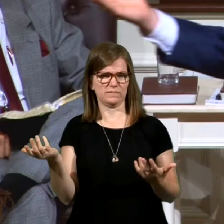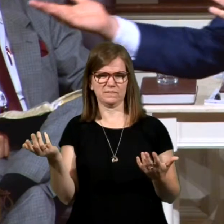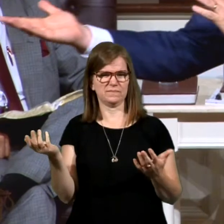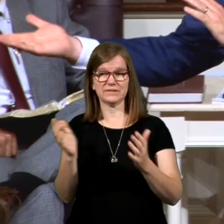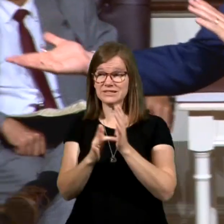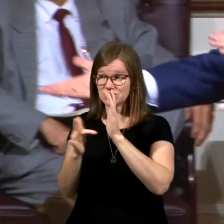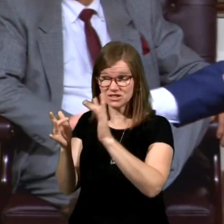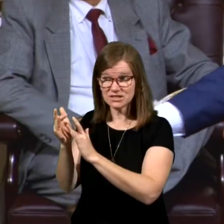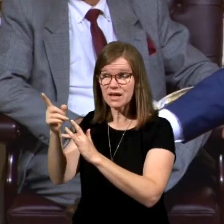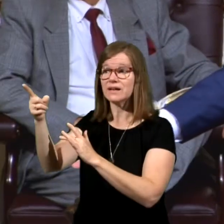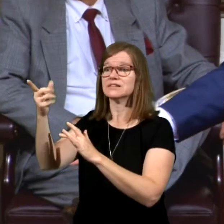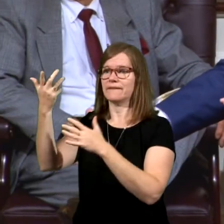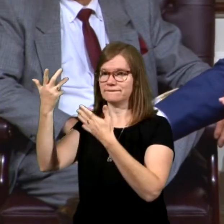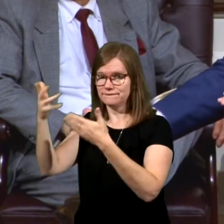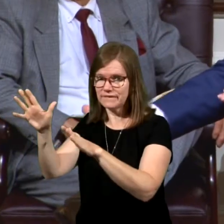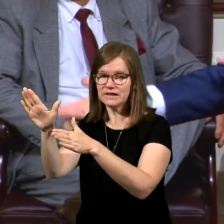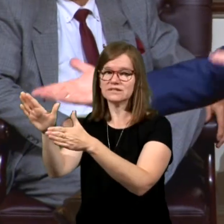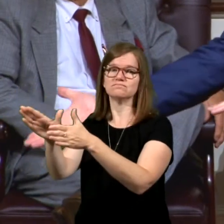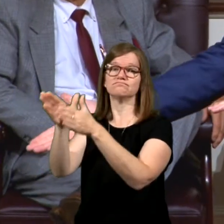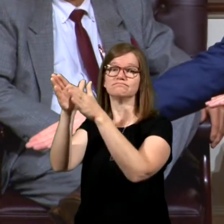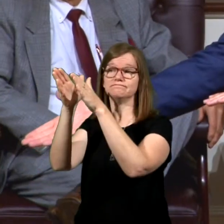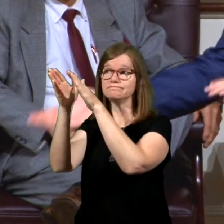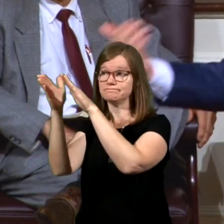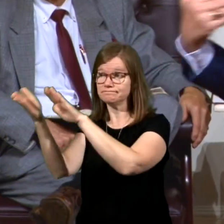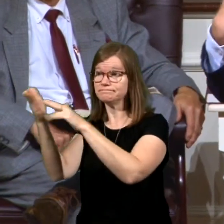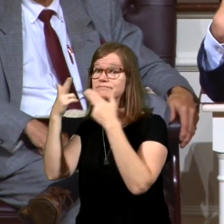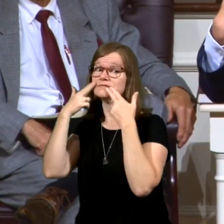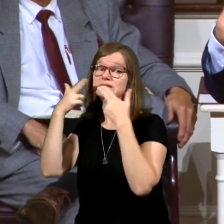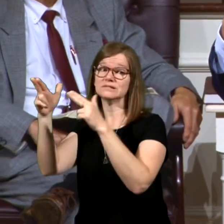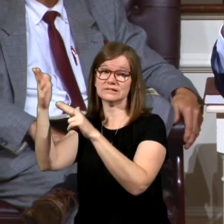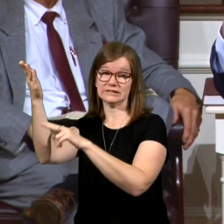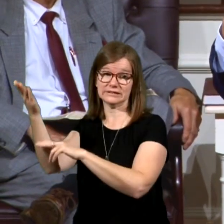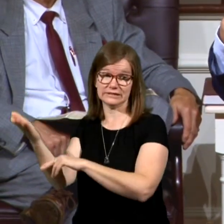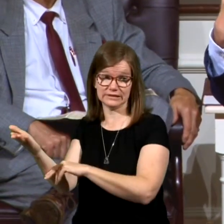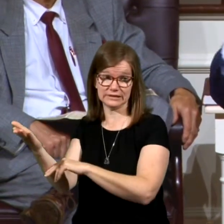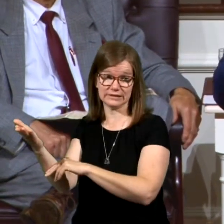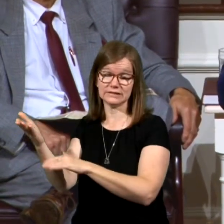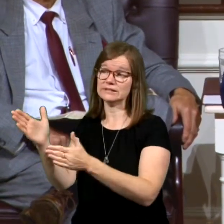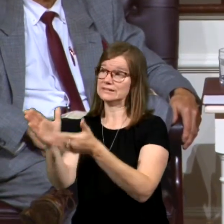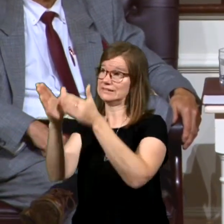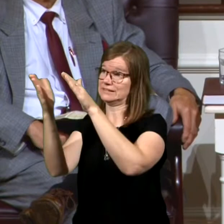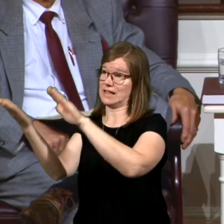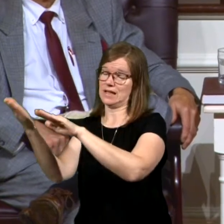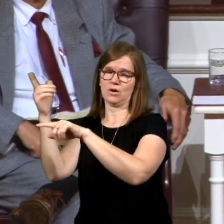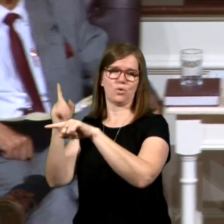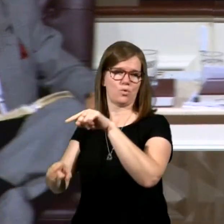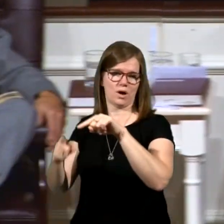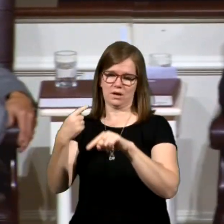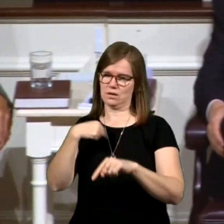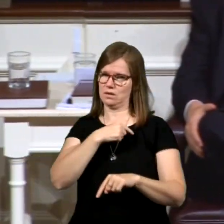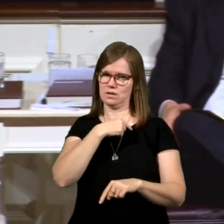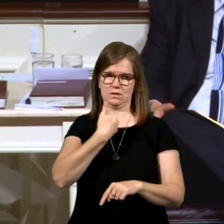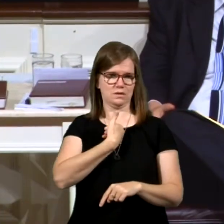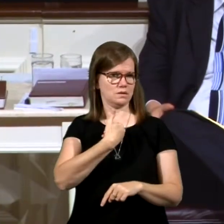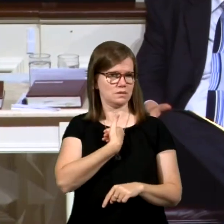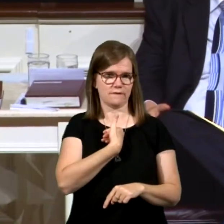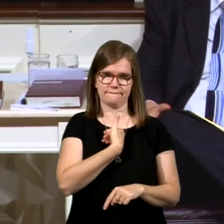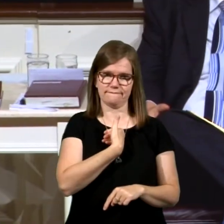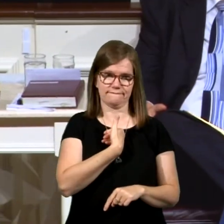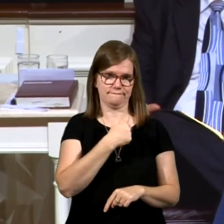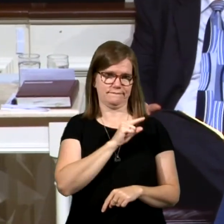Jesus did for us. The innocent did for us what we could not do for ourselves as guilty.